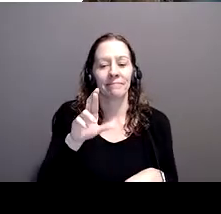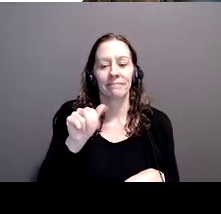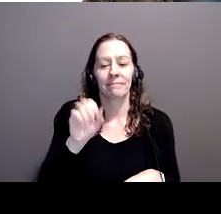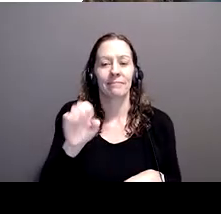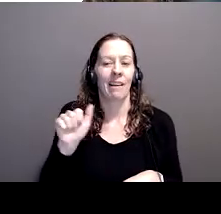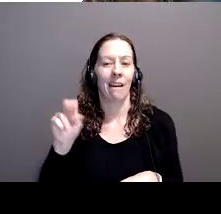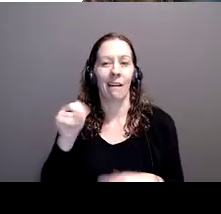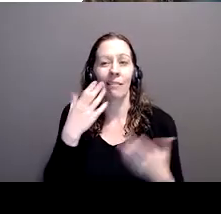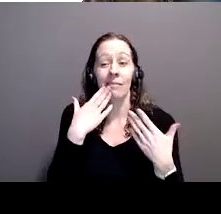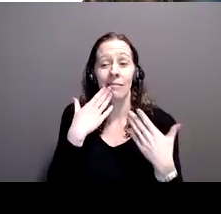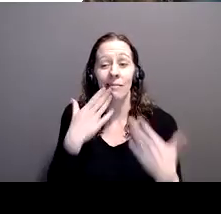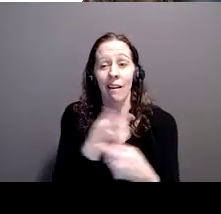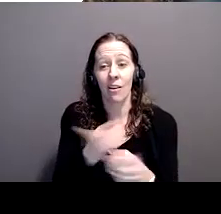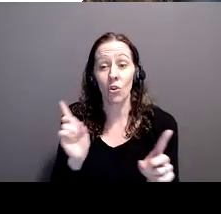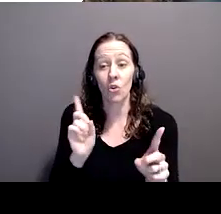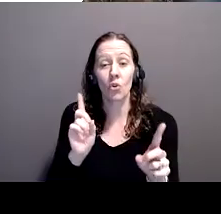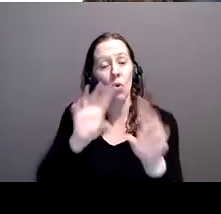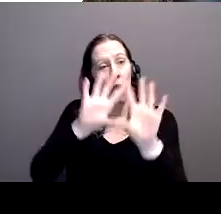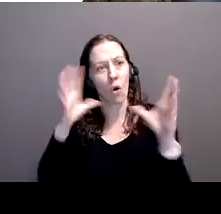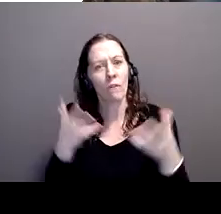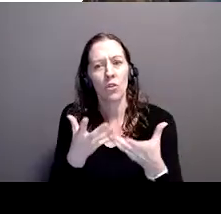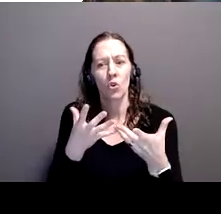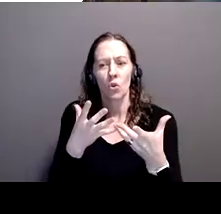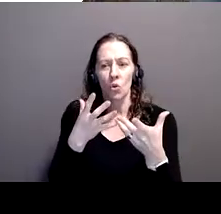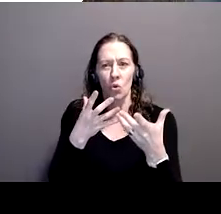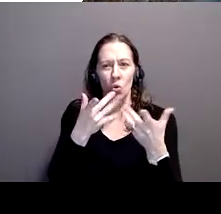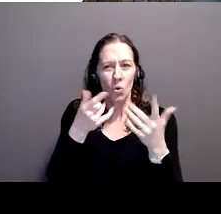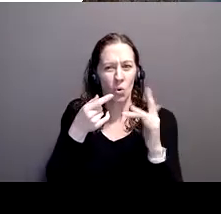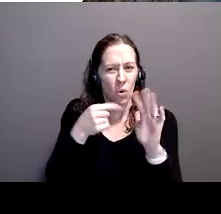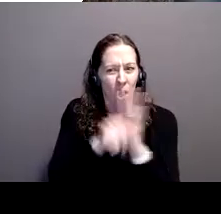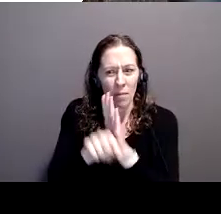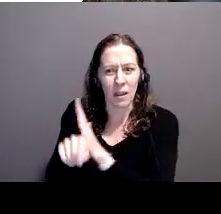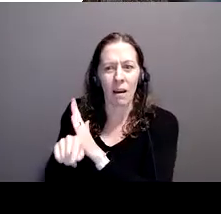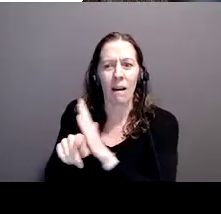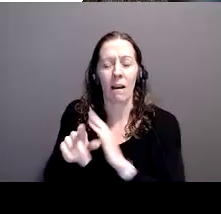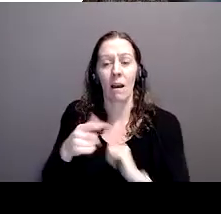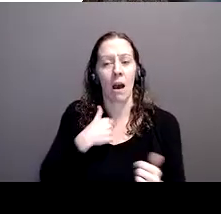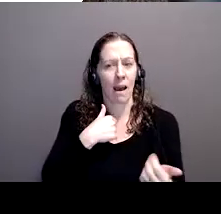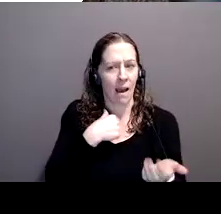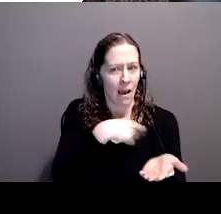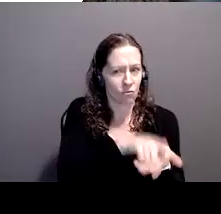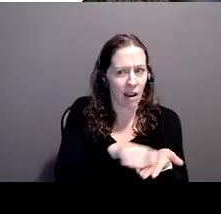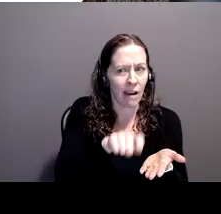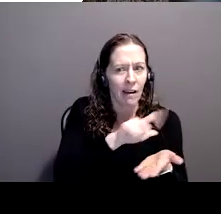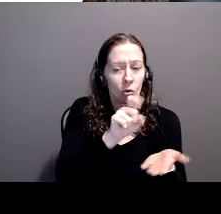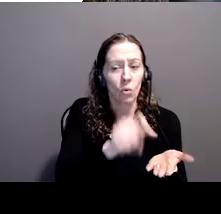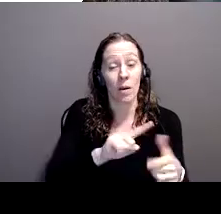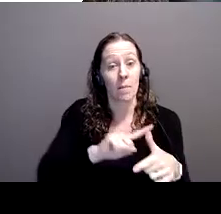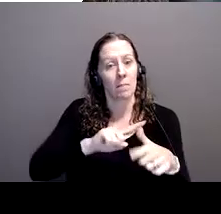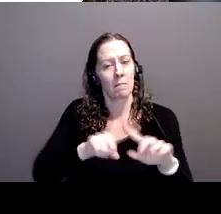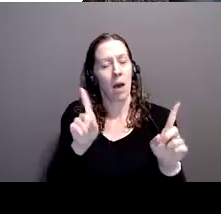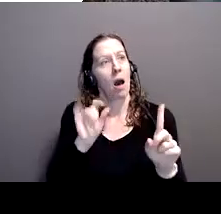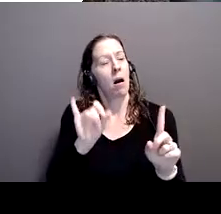of this, of homicides. I mean, I was writing down some of the questions, but just from the beginning of the process of how